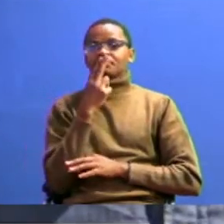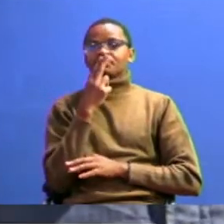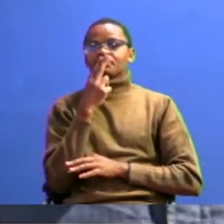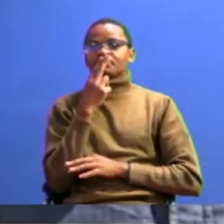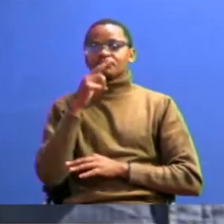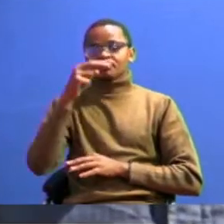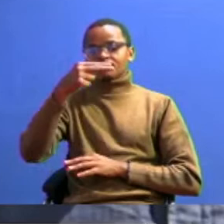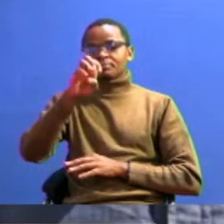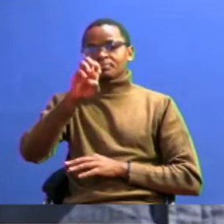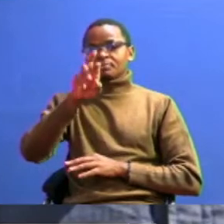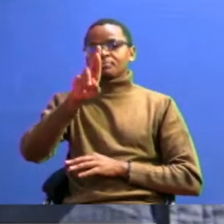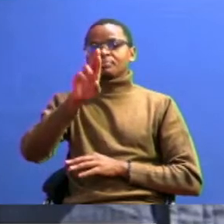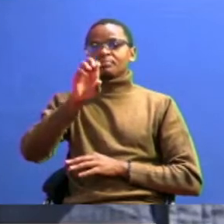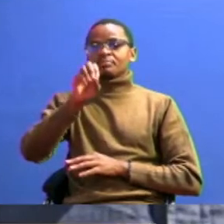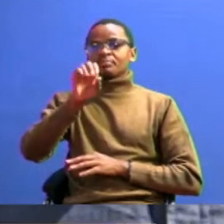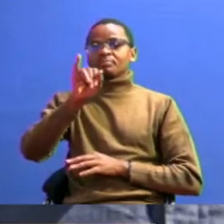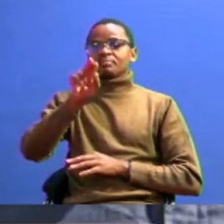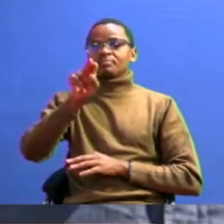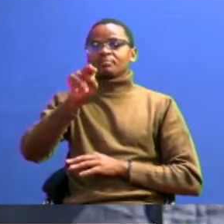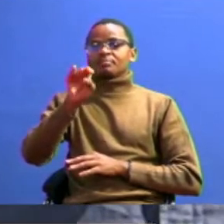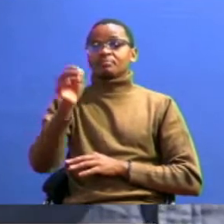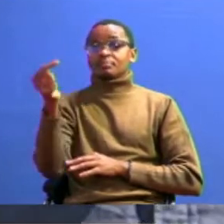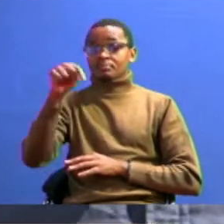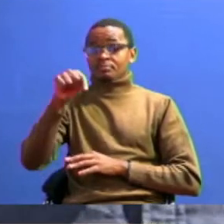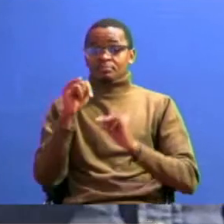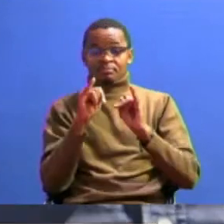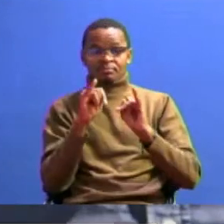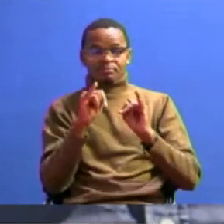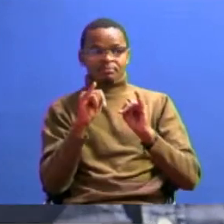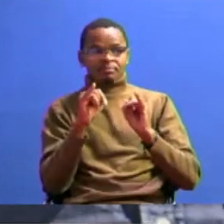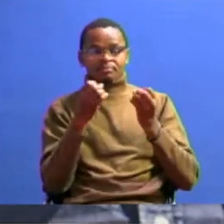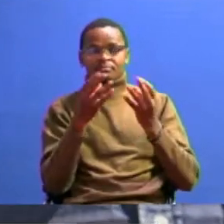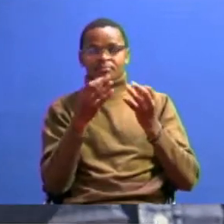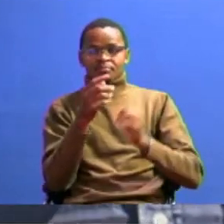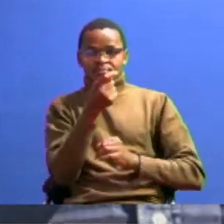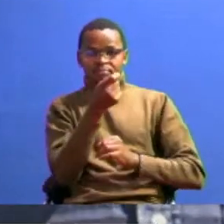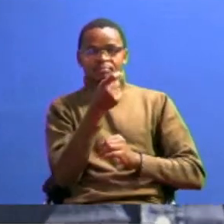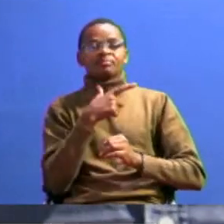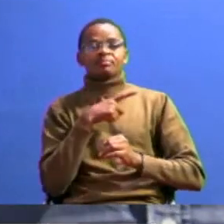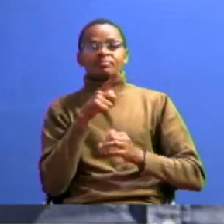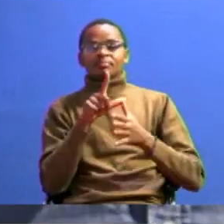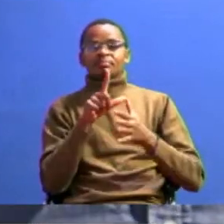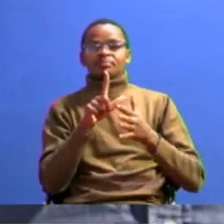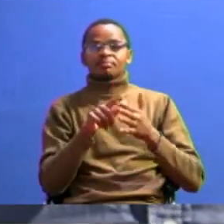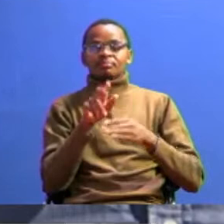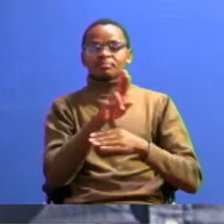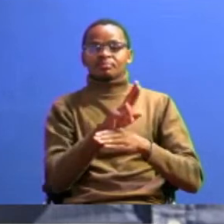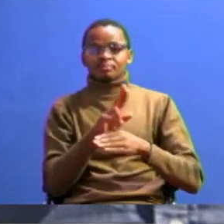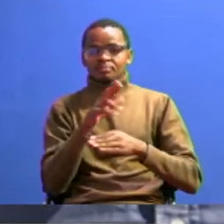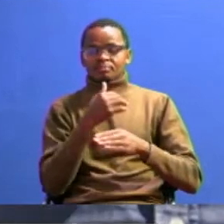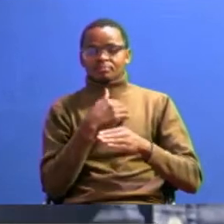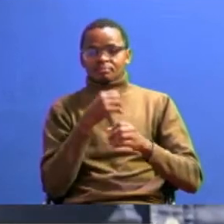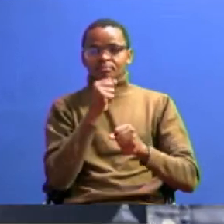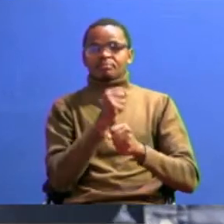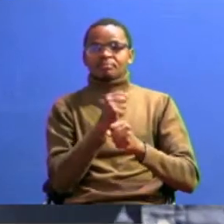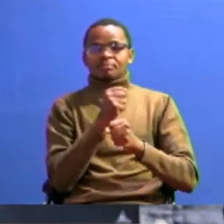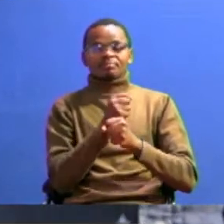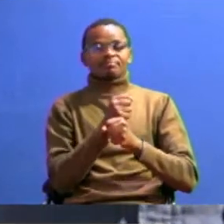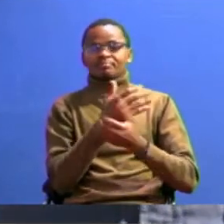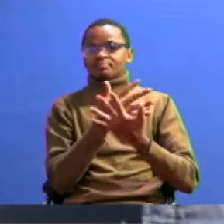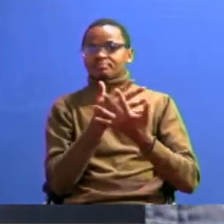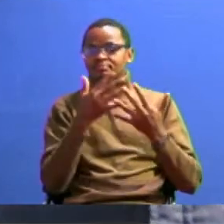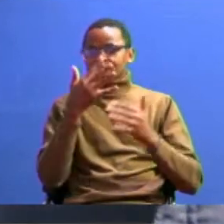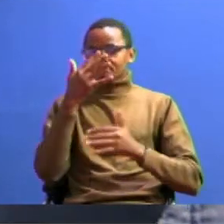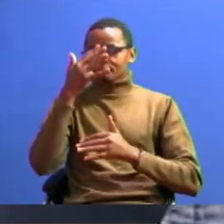maheroin. Na mihadarati mingi zimekuja sahi, matembe ndogo ndogo vijana wamekuwa wanatumia, wamekuwa wanatenda vitendo vya kinyama ambao